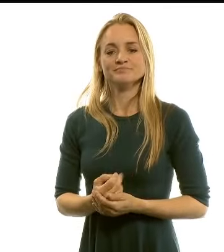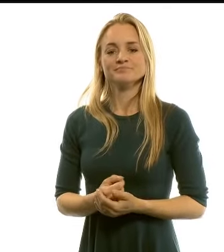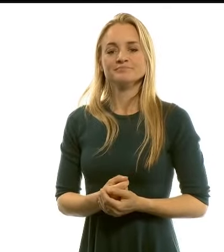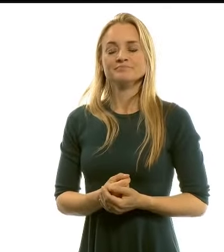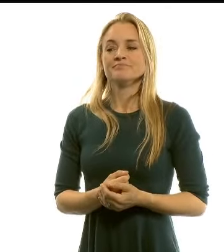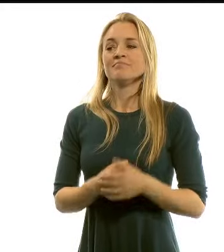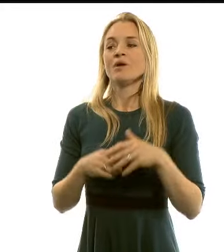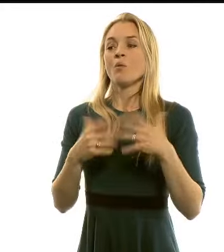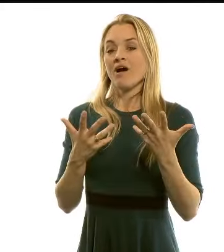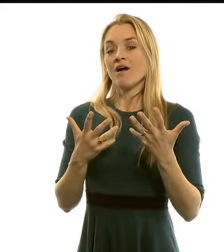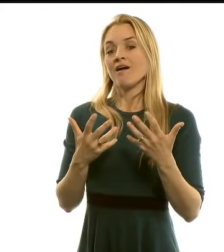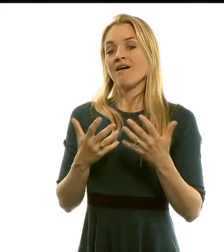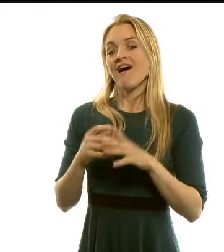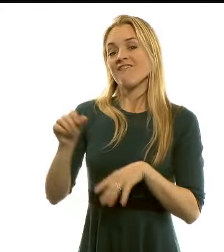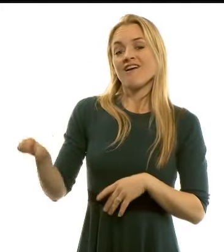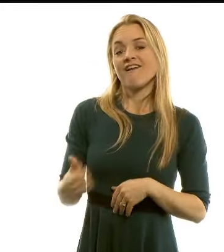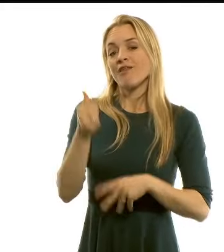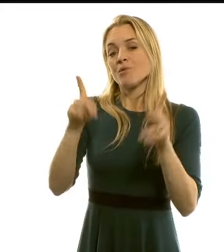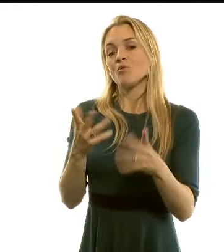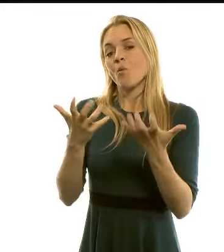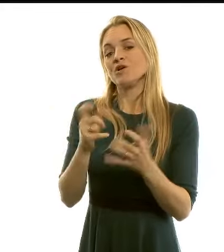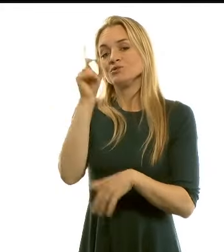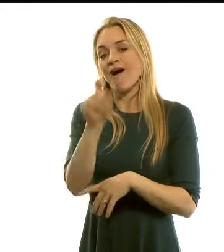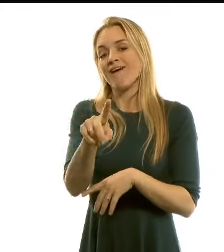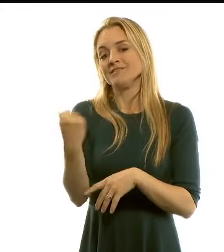Well, we've got another inquisitive soul here.